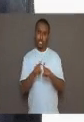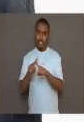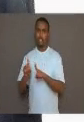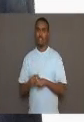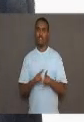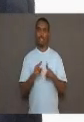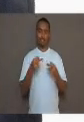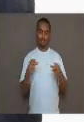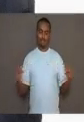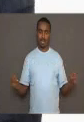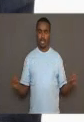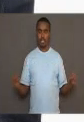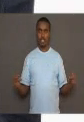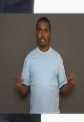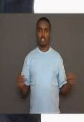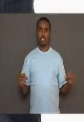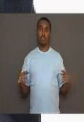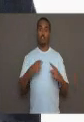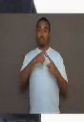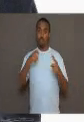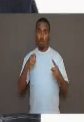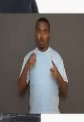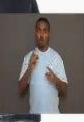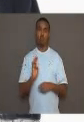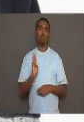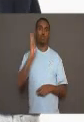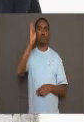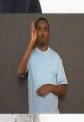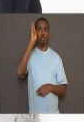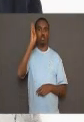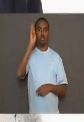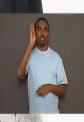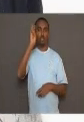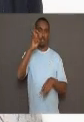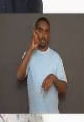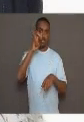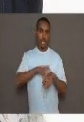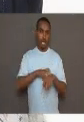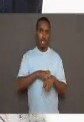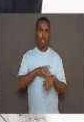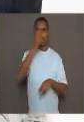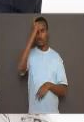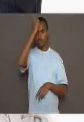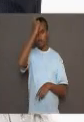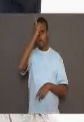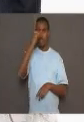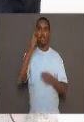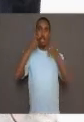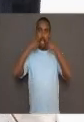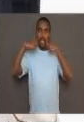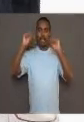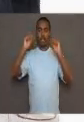different kinds of threads from Northern Ireland, Turkey, Hungary,